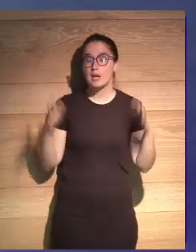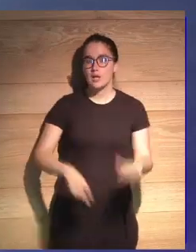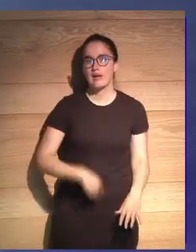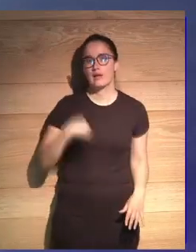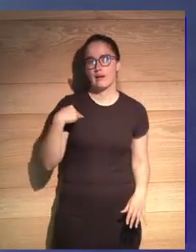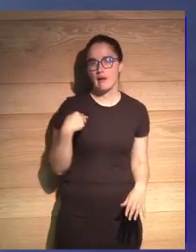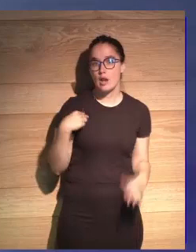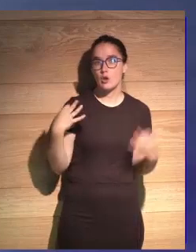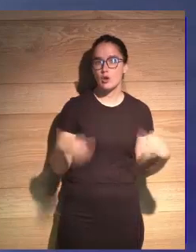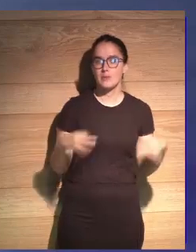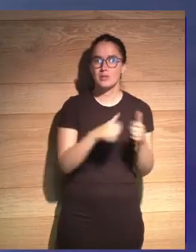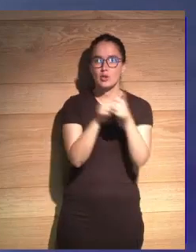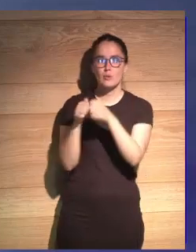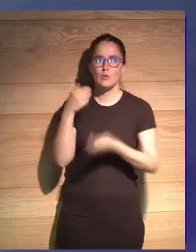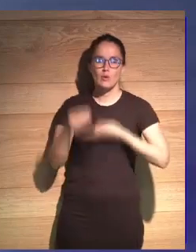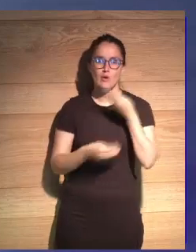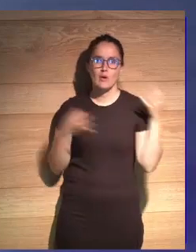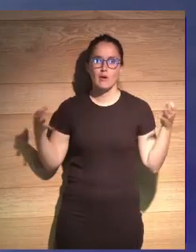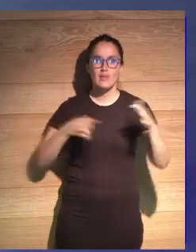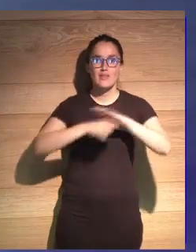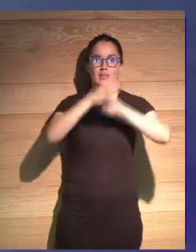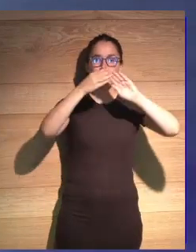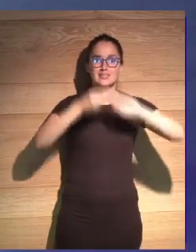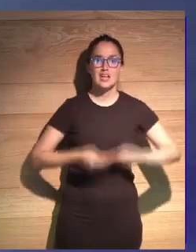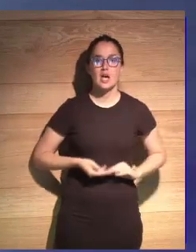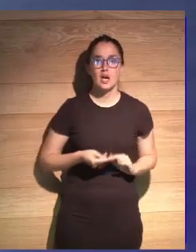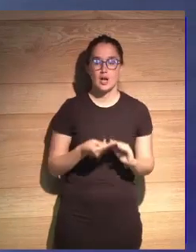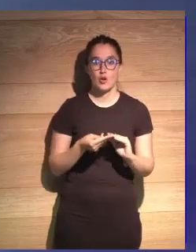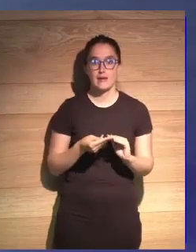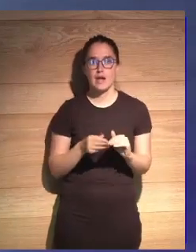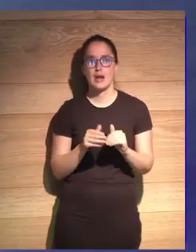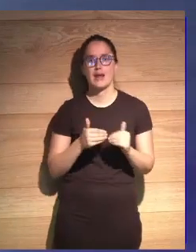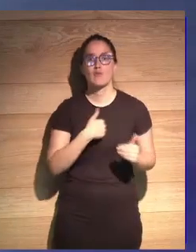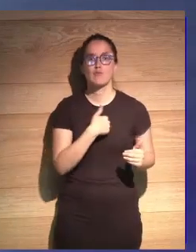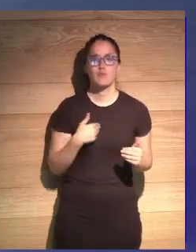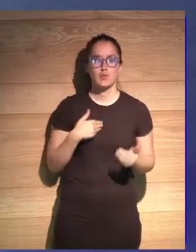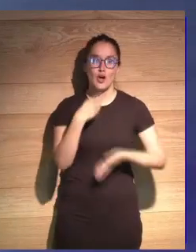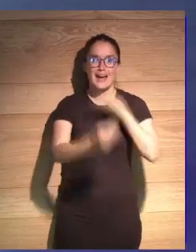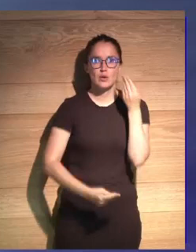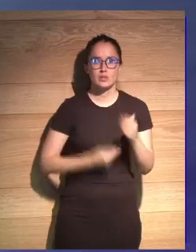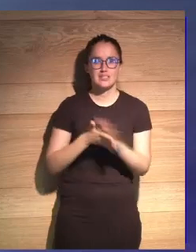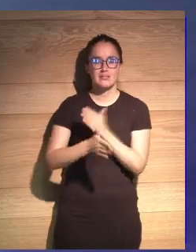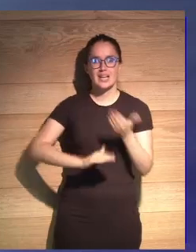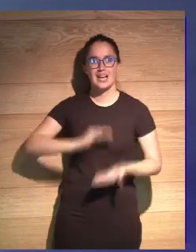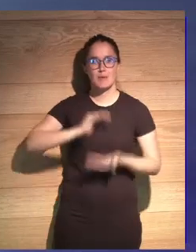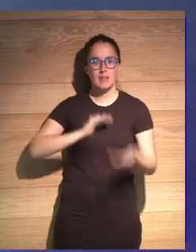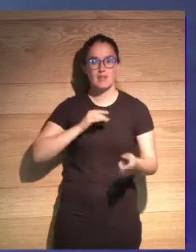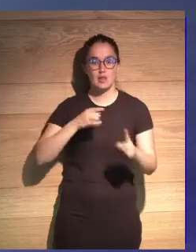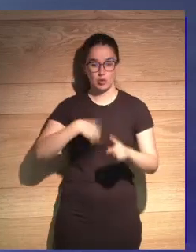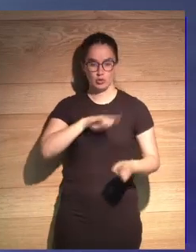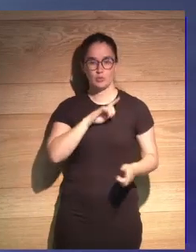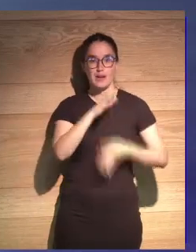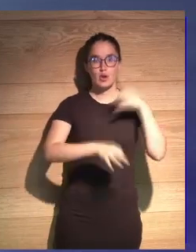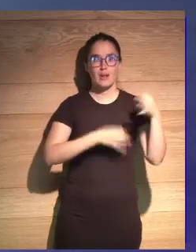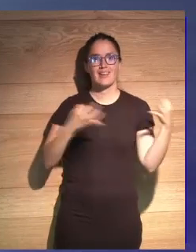needs different skills. But in general, video games develop the executive